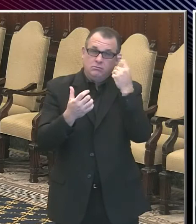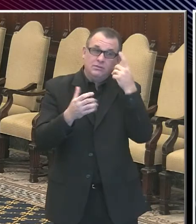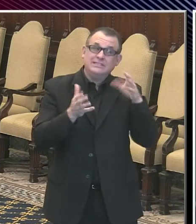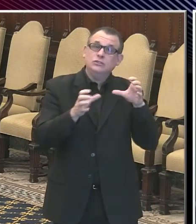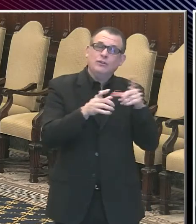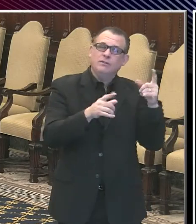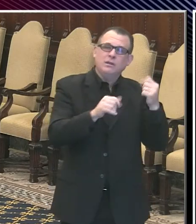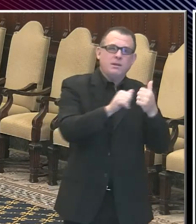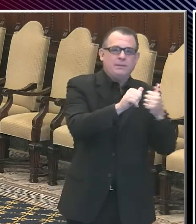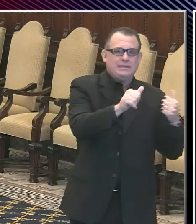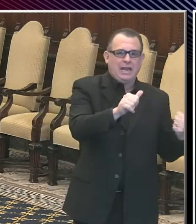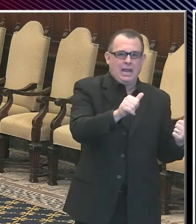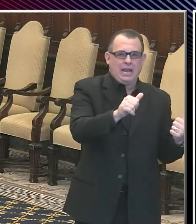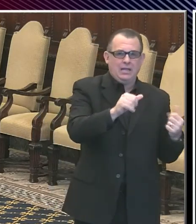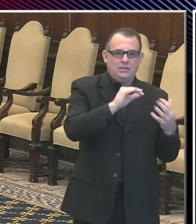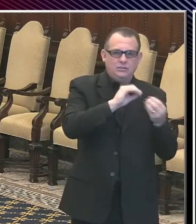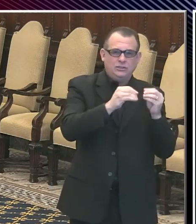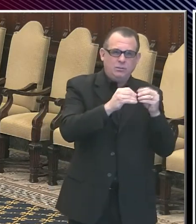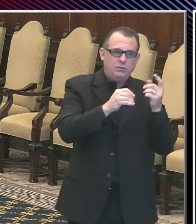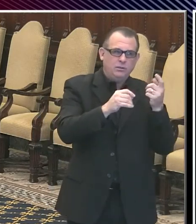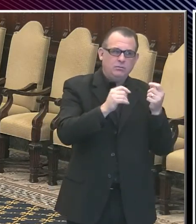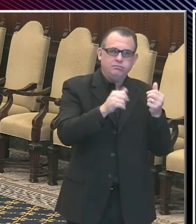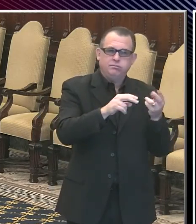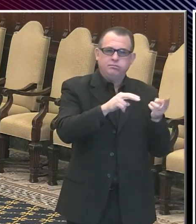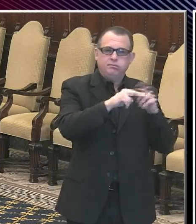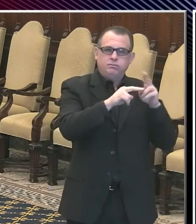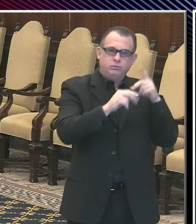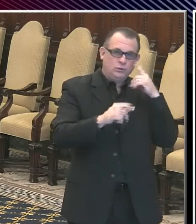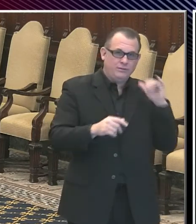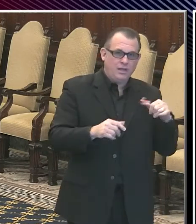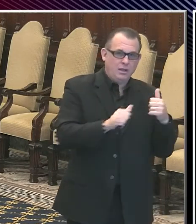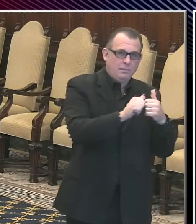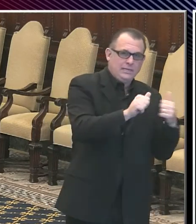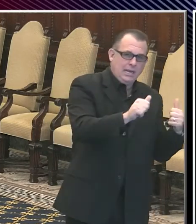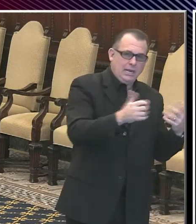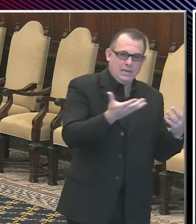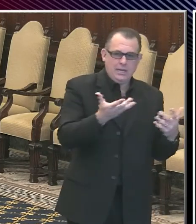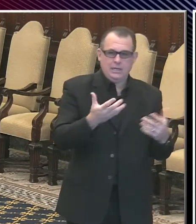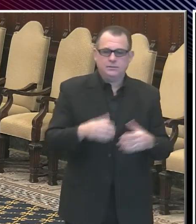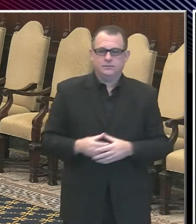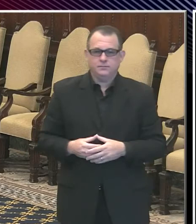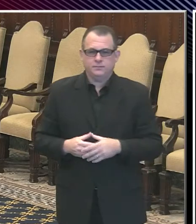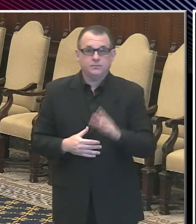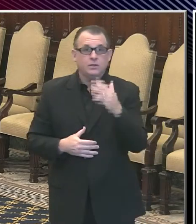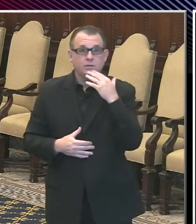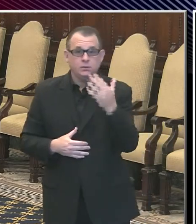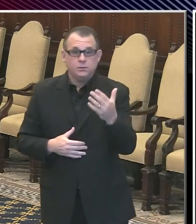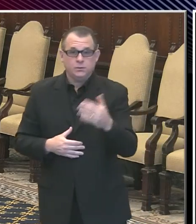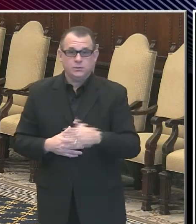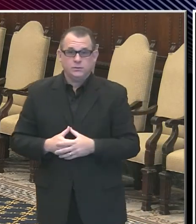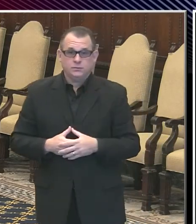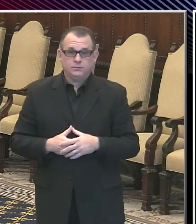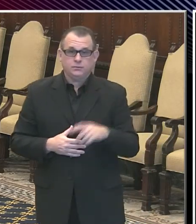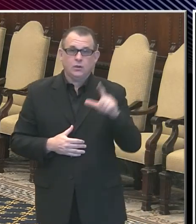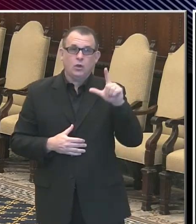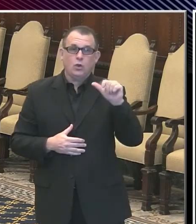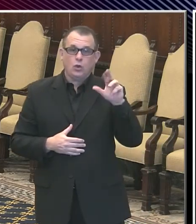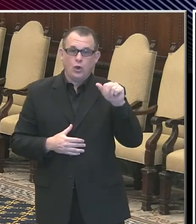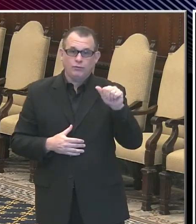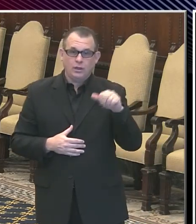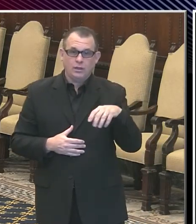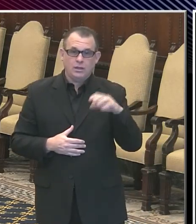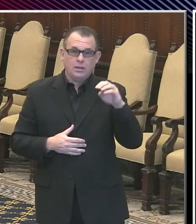numbers. Got it. Thank you. All right, thank you, Claudia. Now we go to Laura McChrystal of the